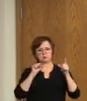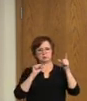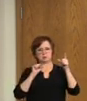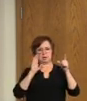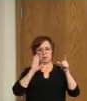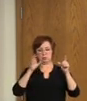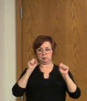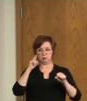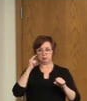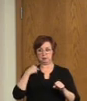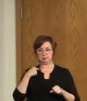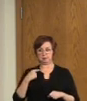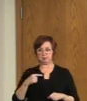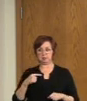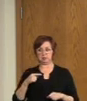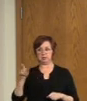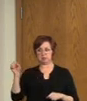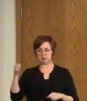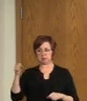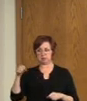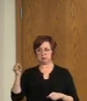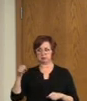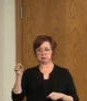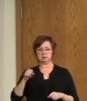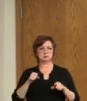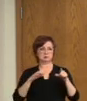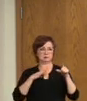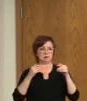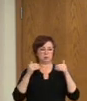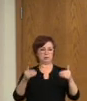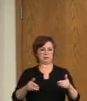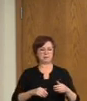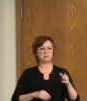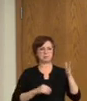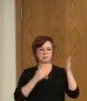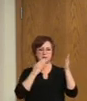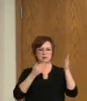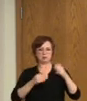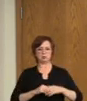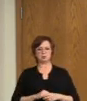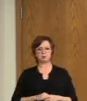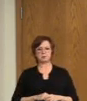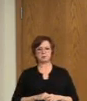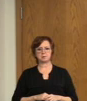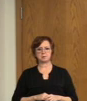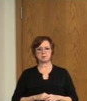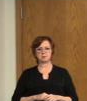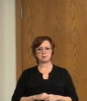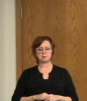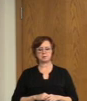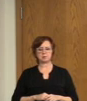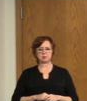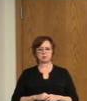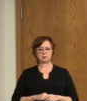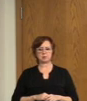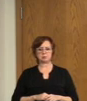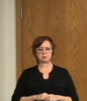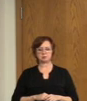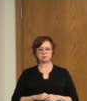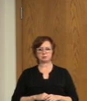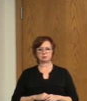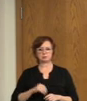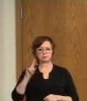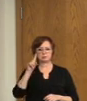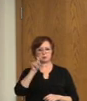Hi, can you hear me okay? Yes, Nathaniel, you're good to go. Thank you. So Nathaniel Dove from Global News here. This